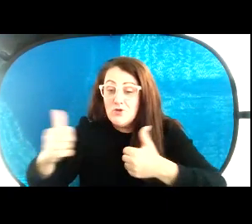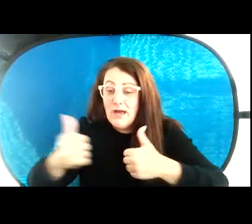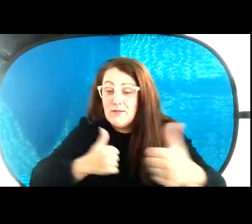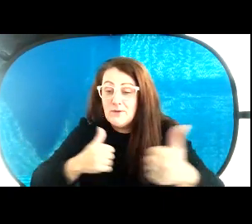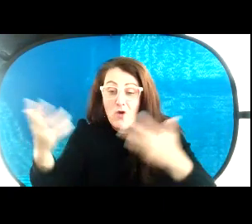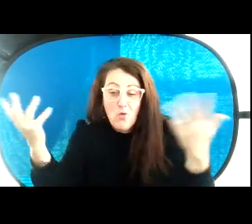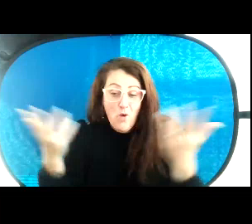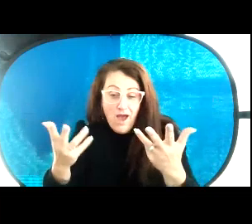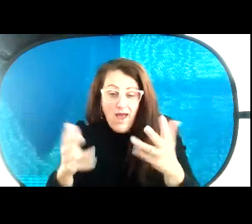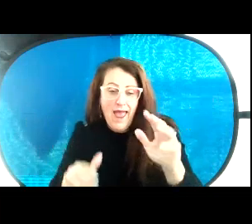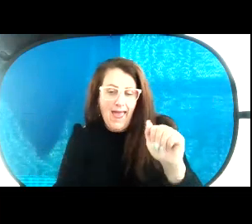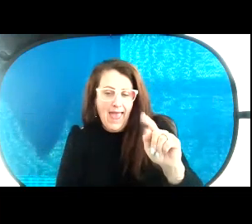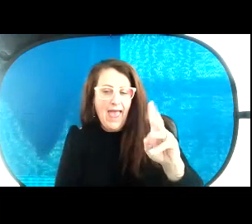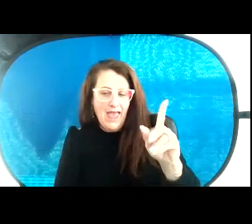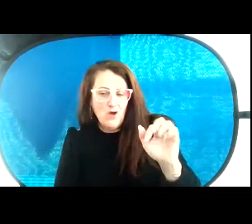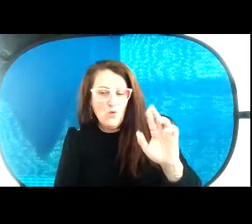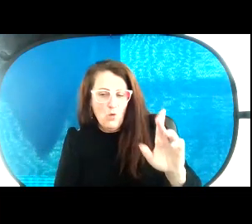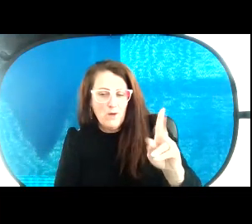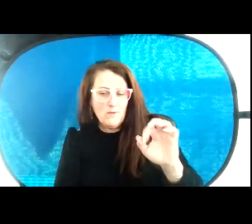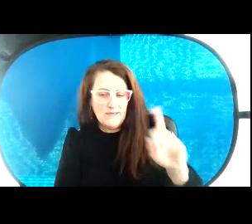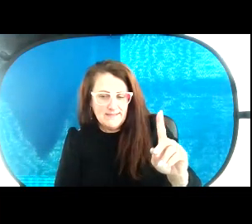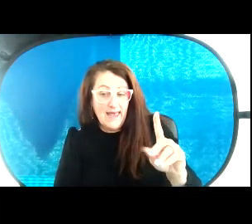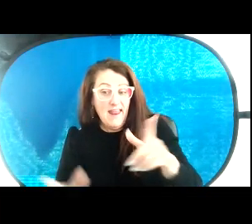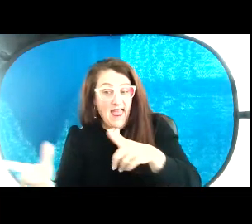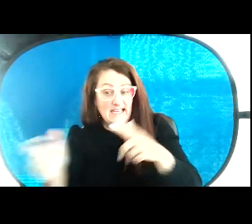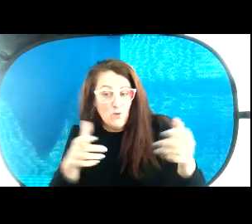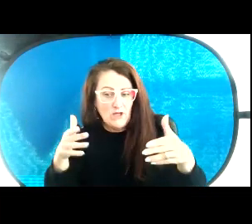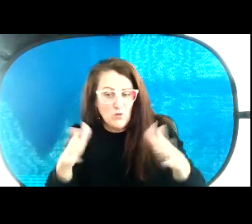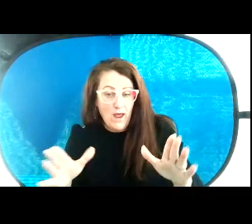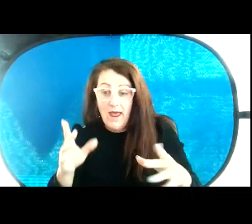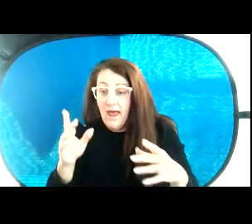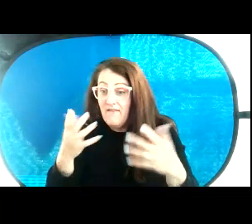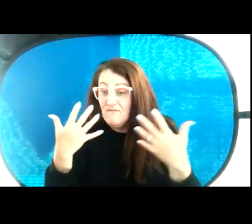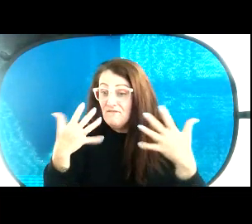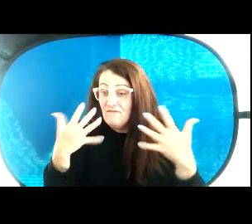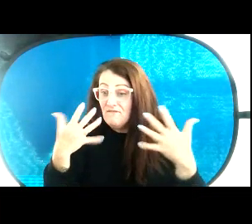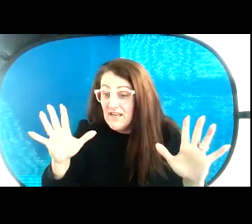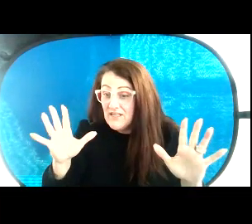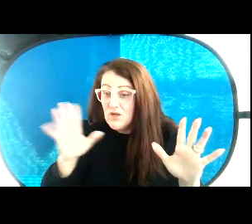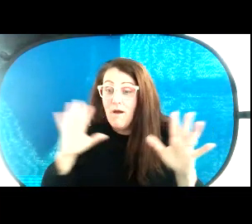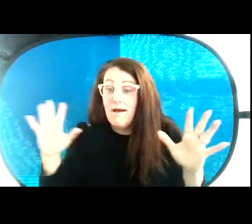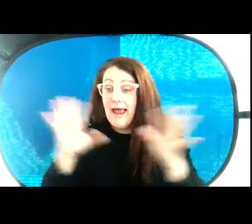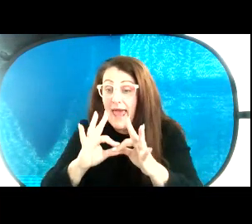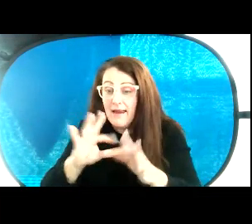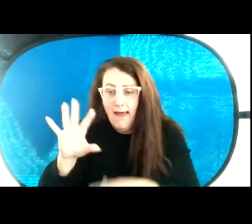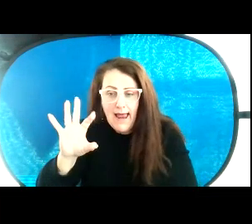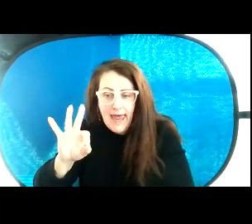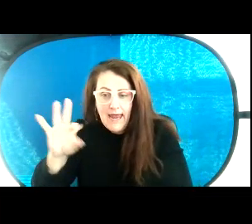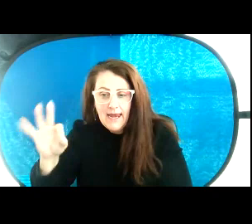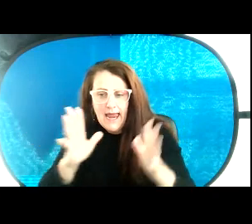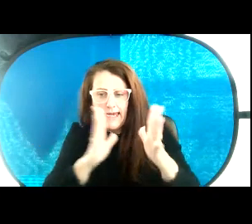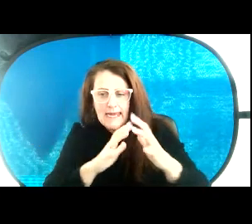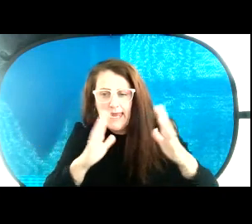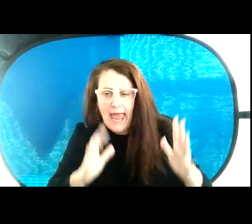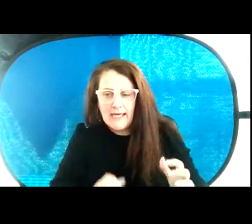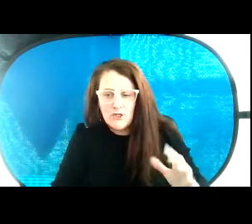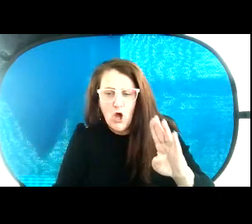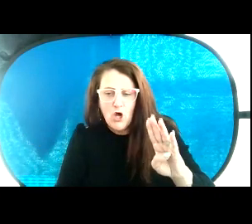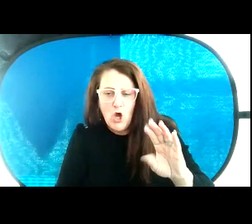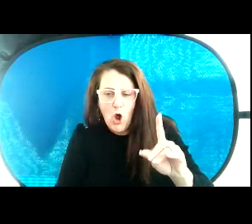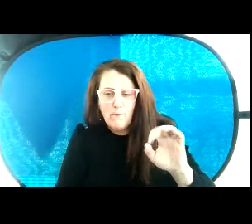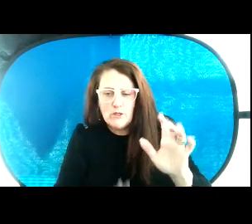the Atwater-Merced Expressway, which, upon its completion, will connect the 99 to Castle Commerce Center. At Castle,